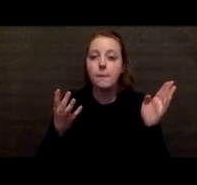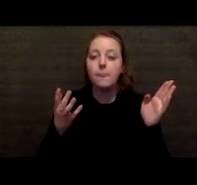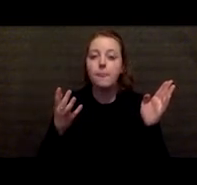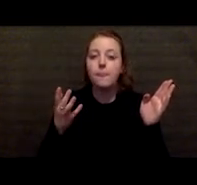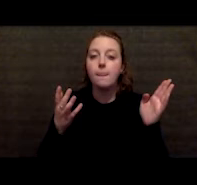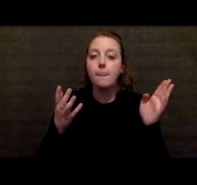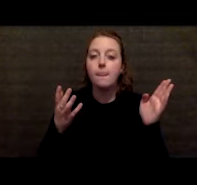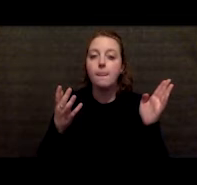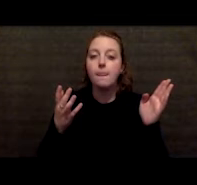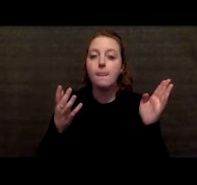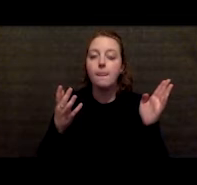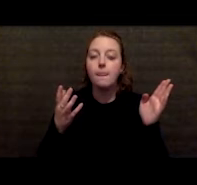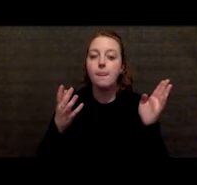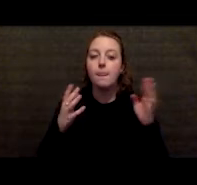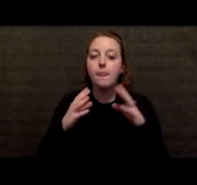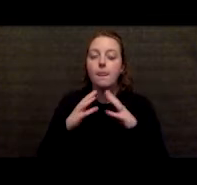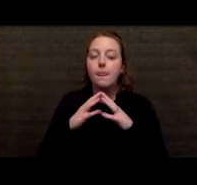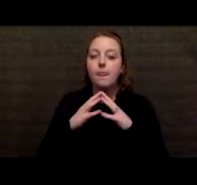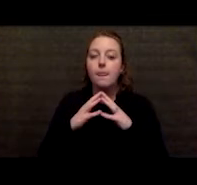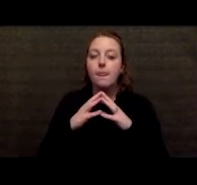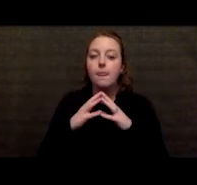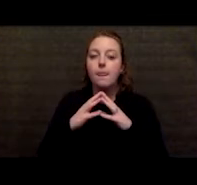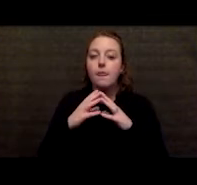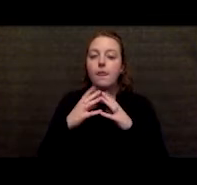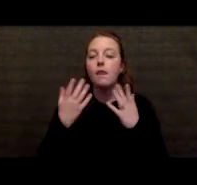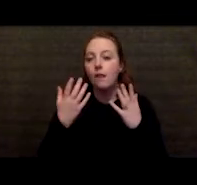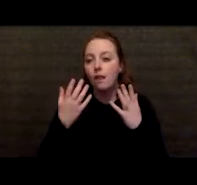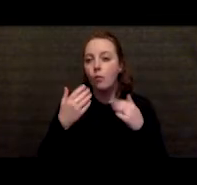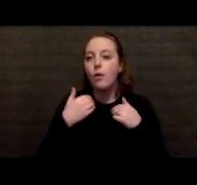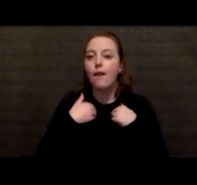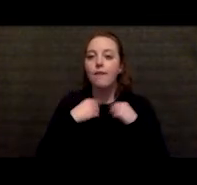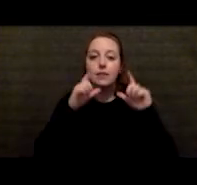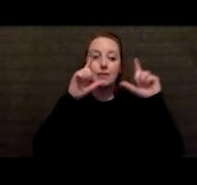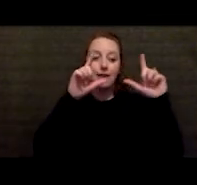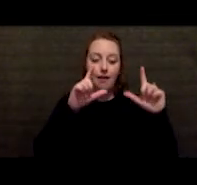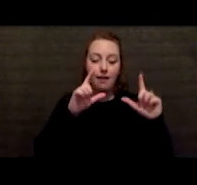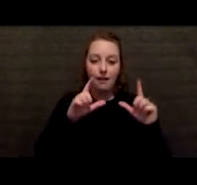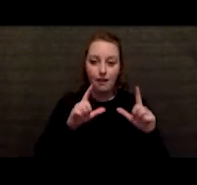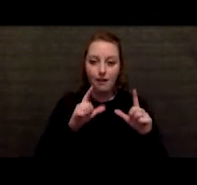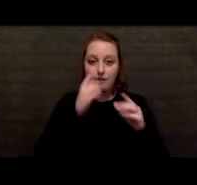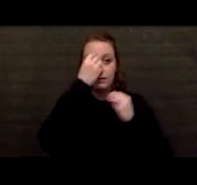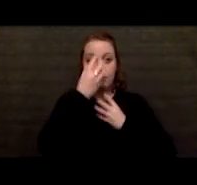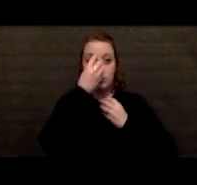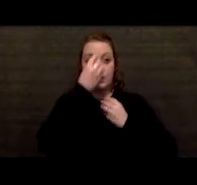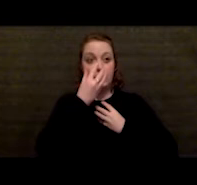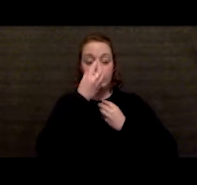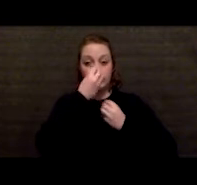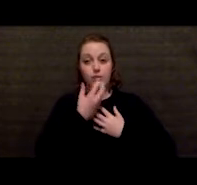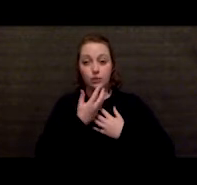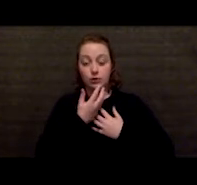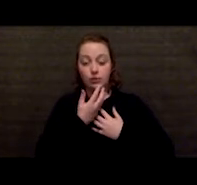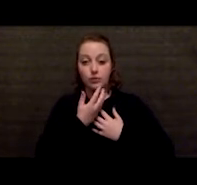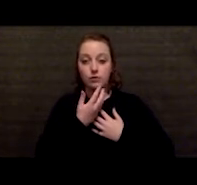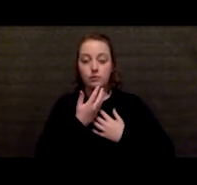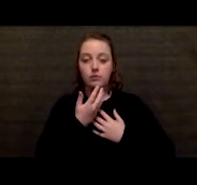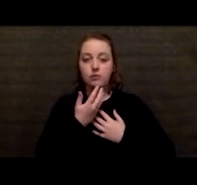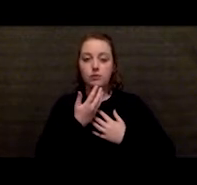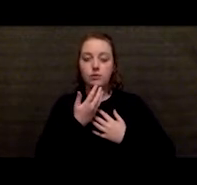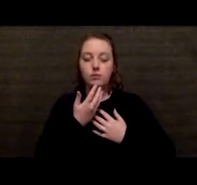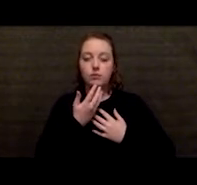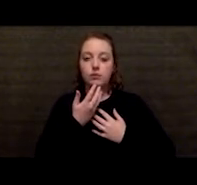I think we're limited as even with all the slides and all the work and all the information that we're getting. Sure. It's like asking